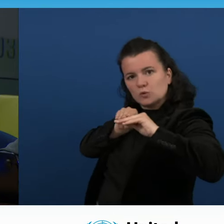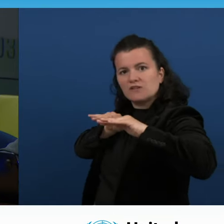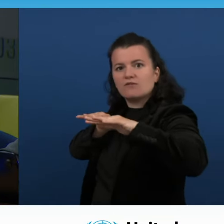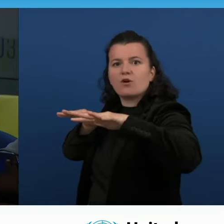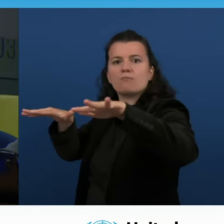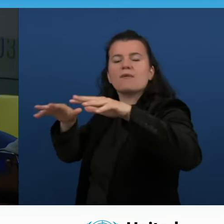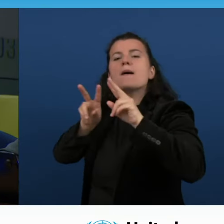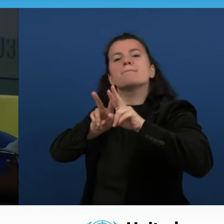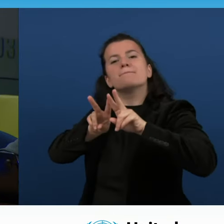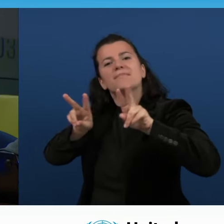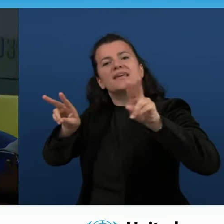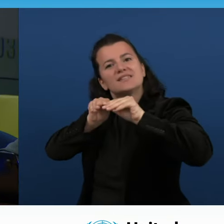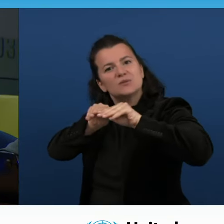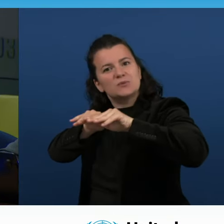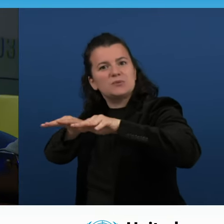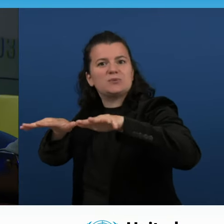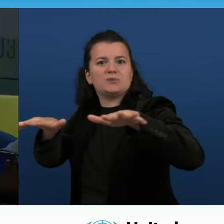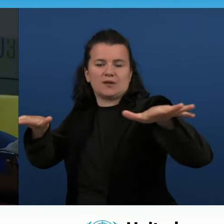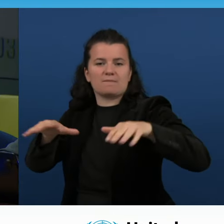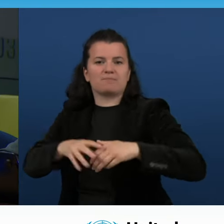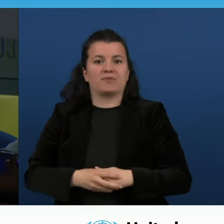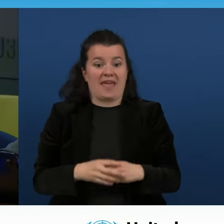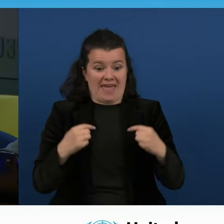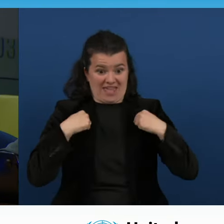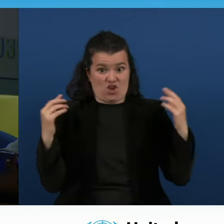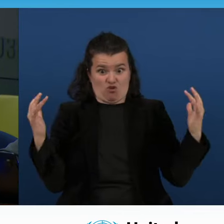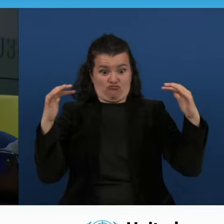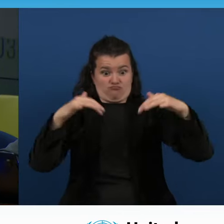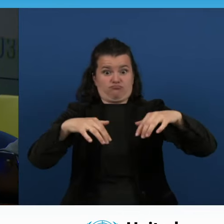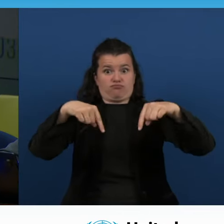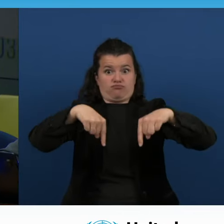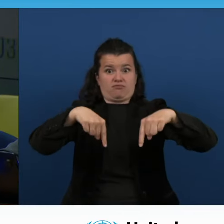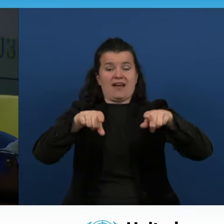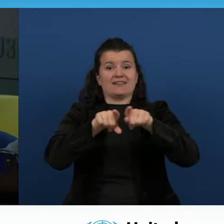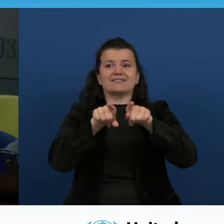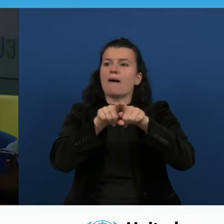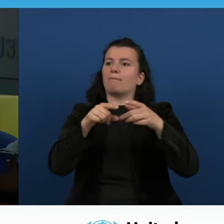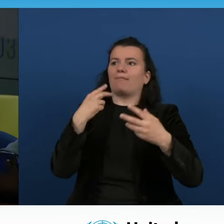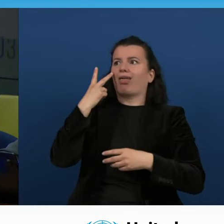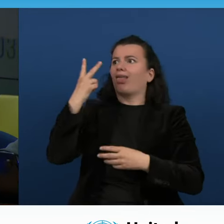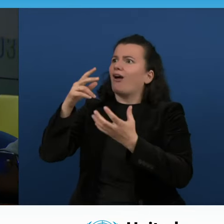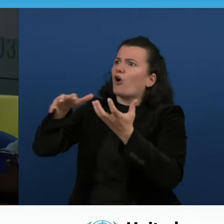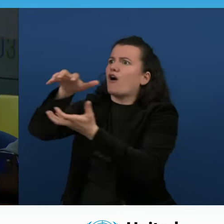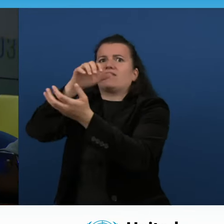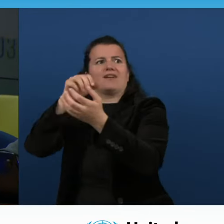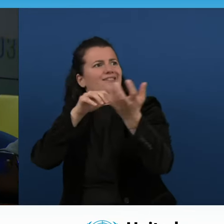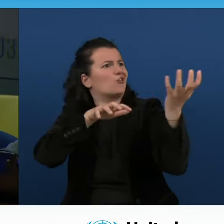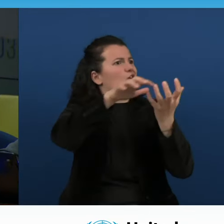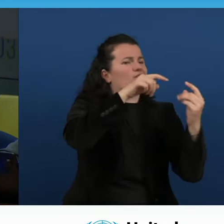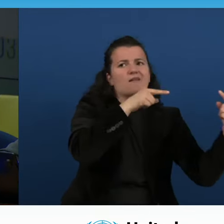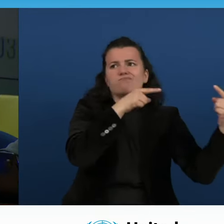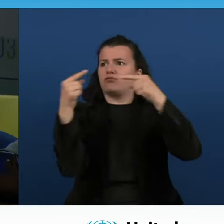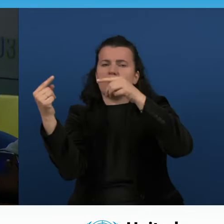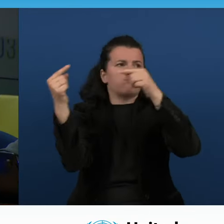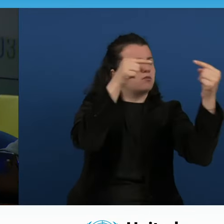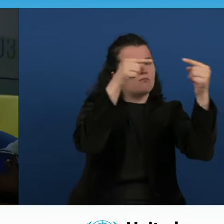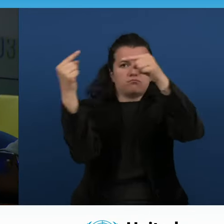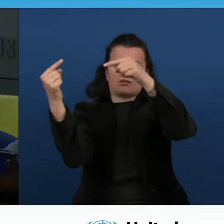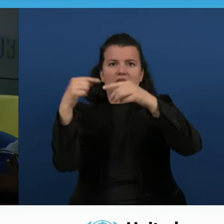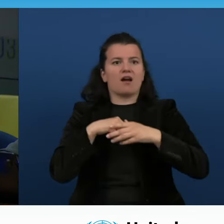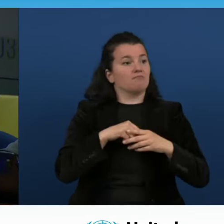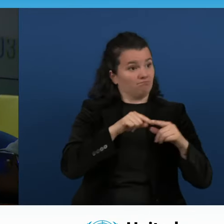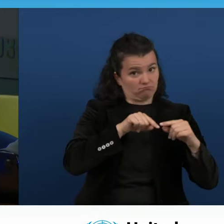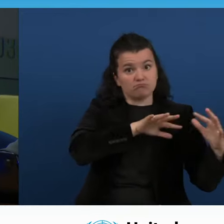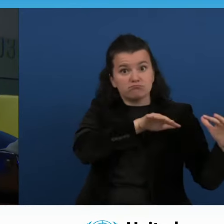shadow of a global reactivation, with armed conflict. And you once again represent an opportunity for peace and the spirit